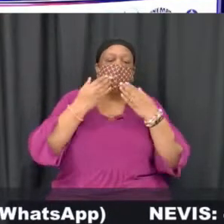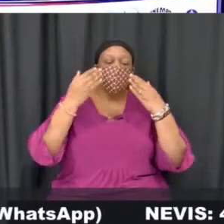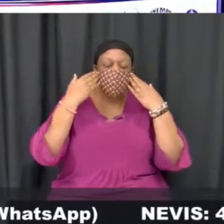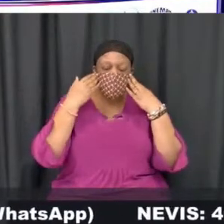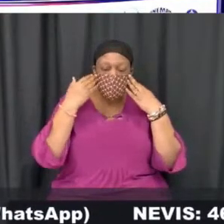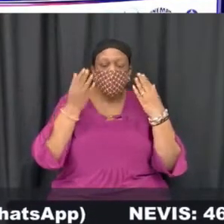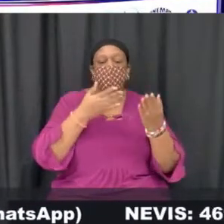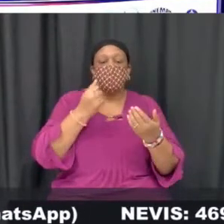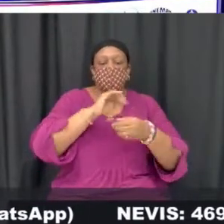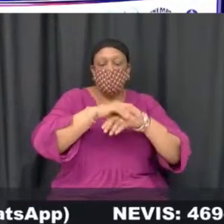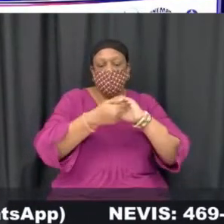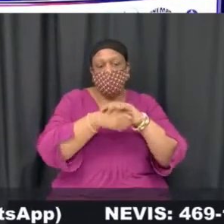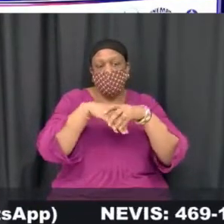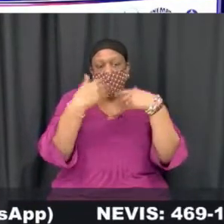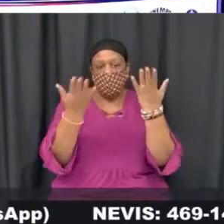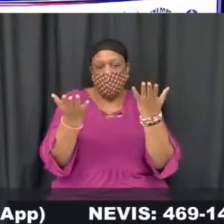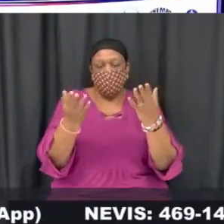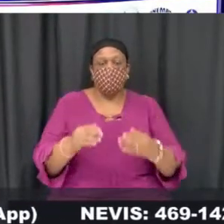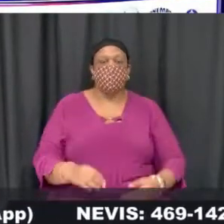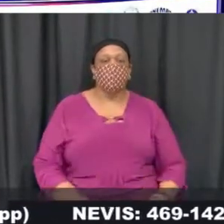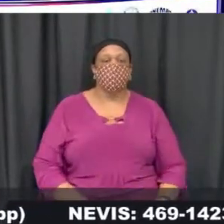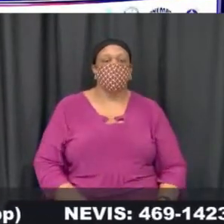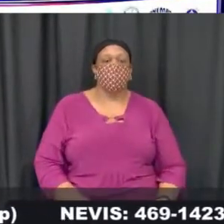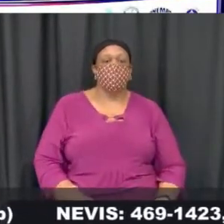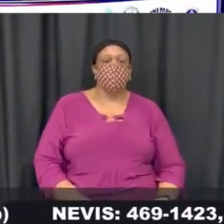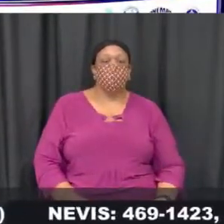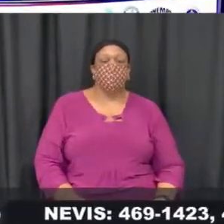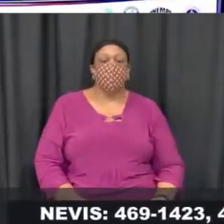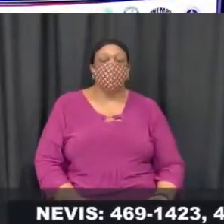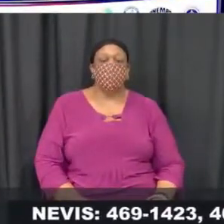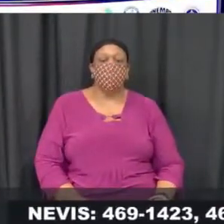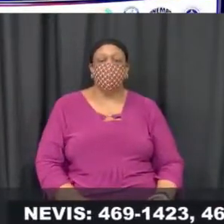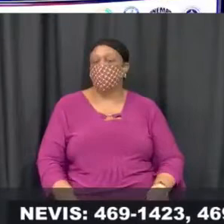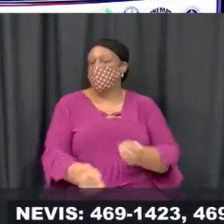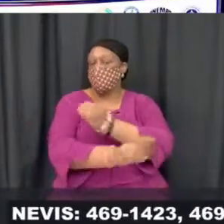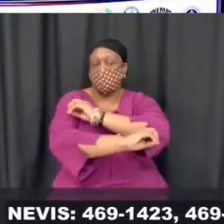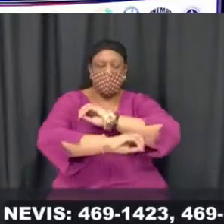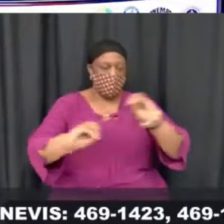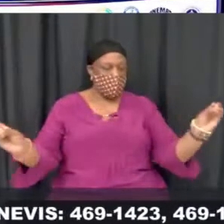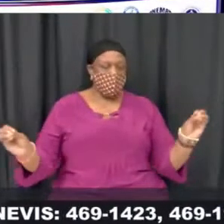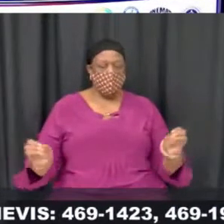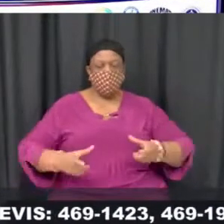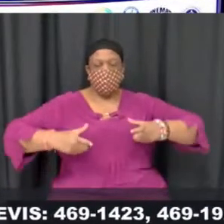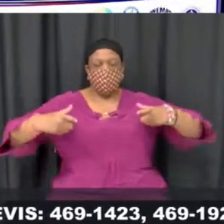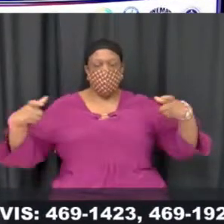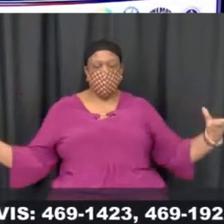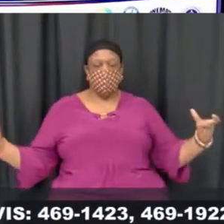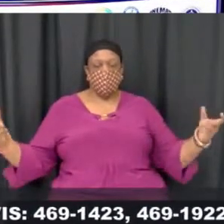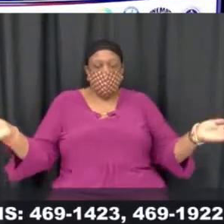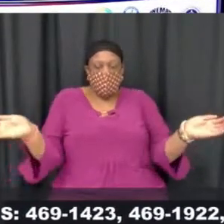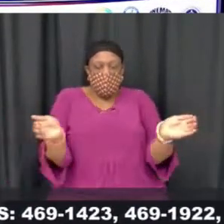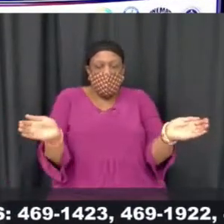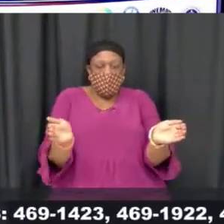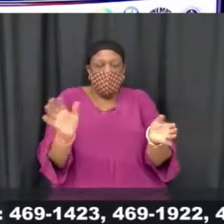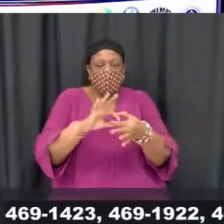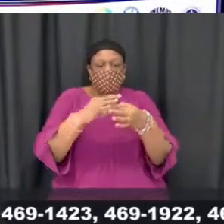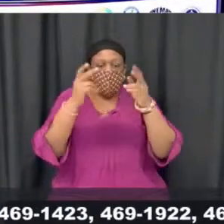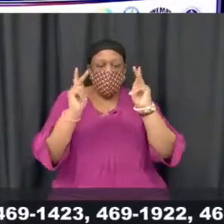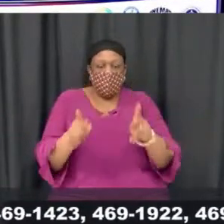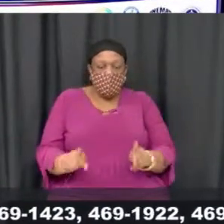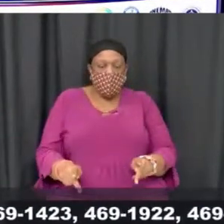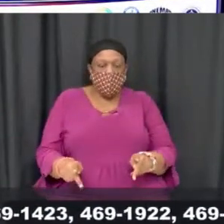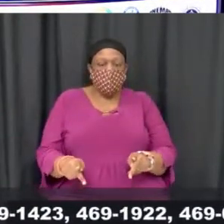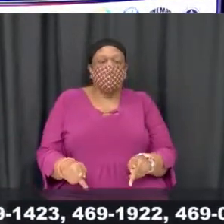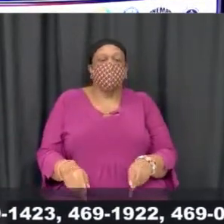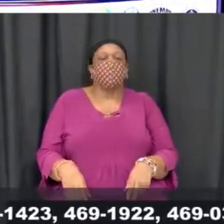8 restrict mass gatherings. There shall be no mass gatherings. However, limited